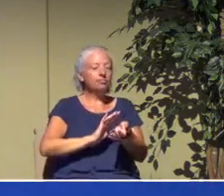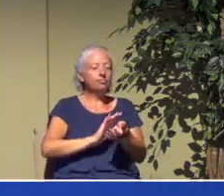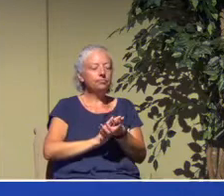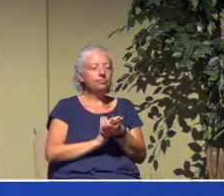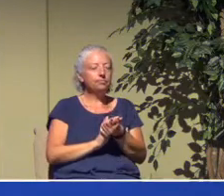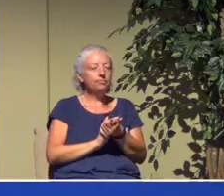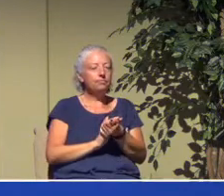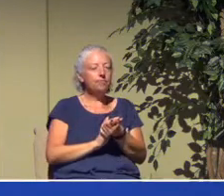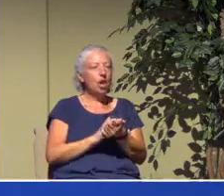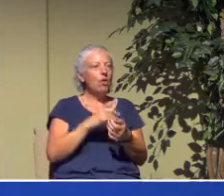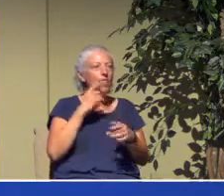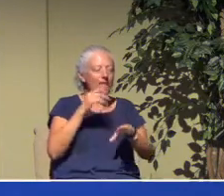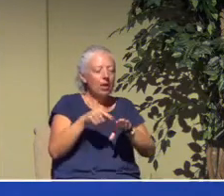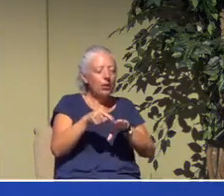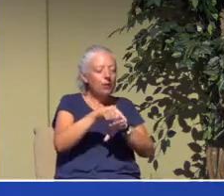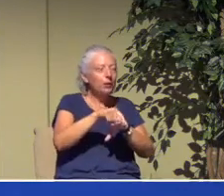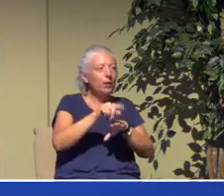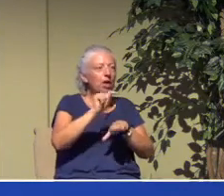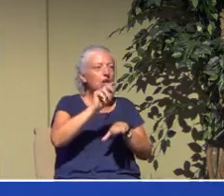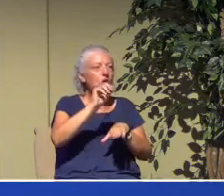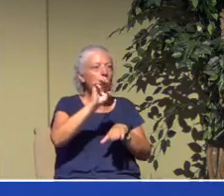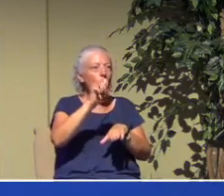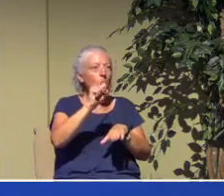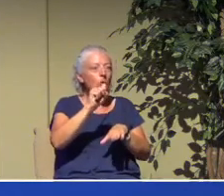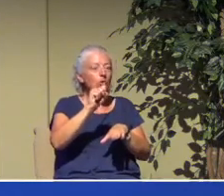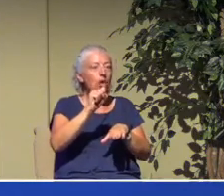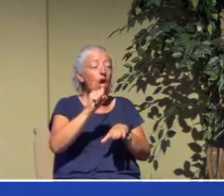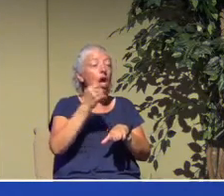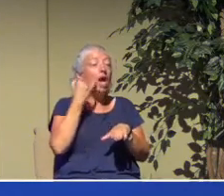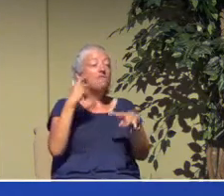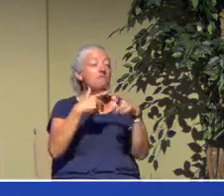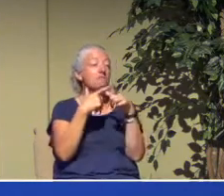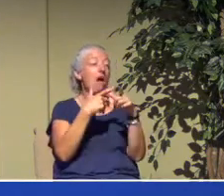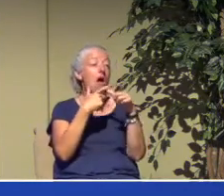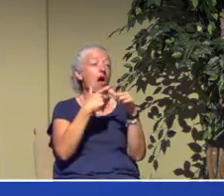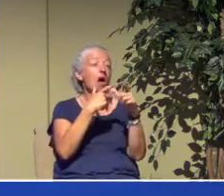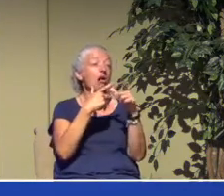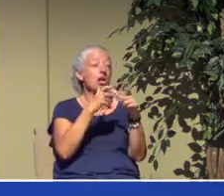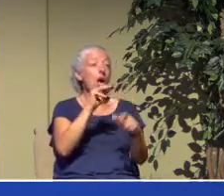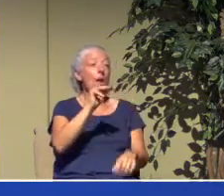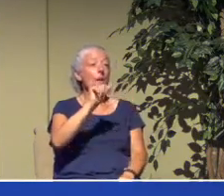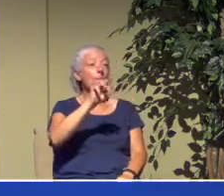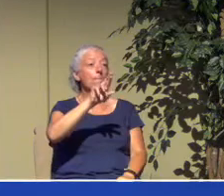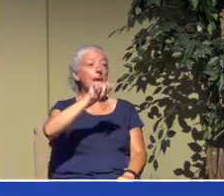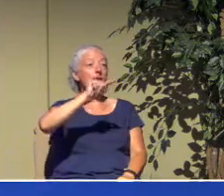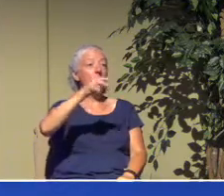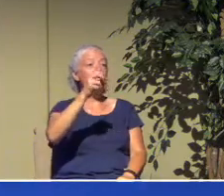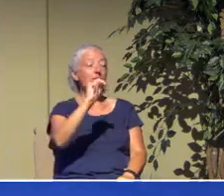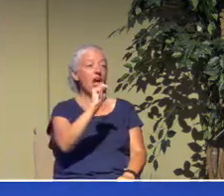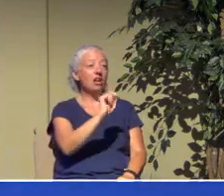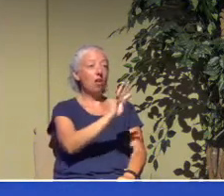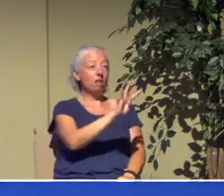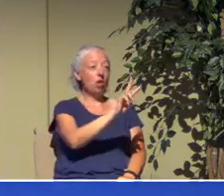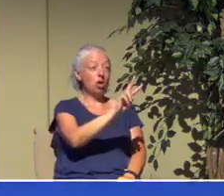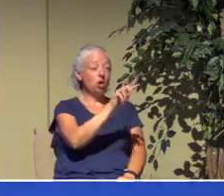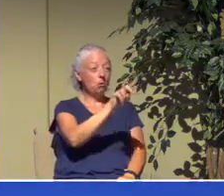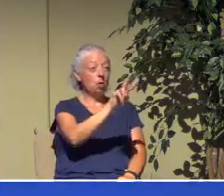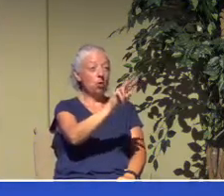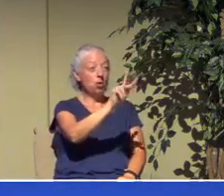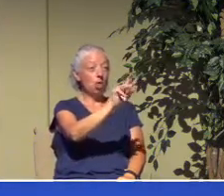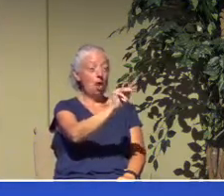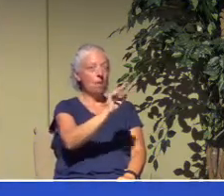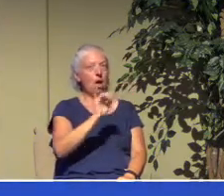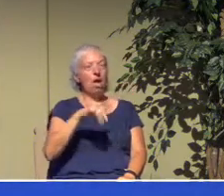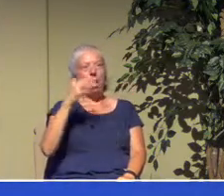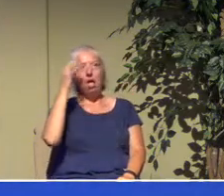you don't think of toes as chafing, but after 42.2 kilometers, it can be miserable. An